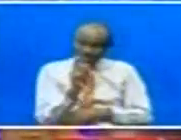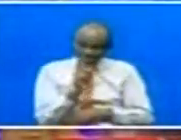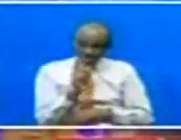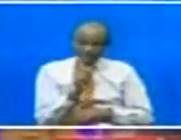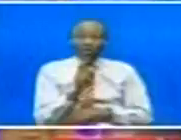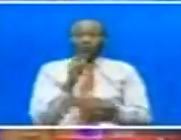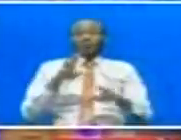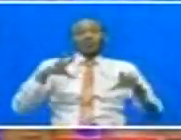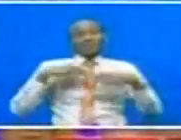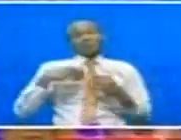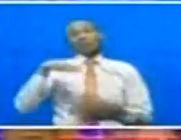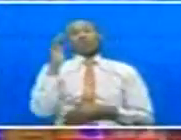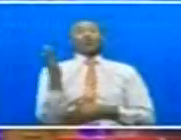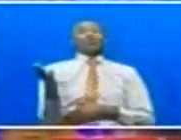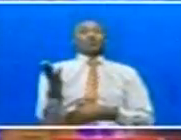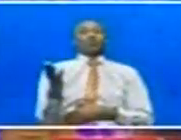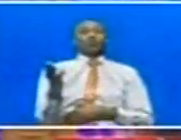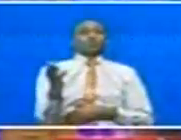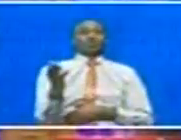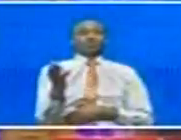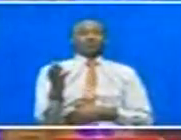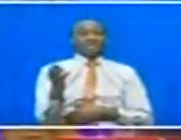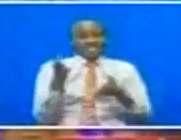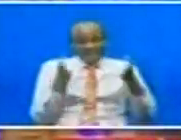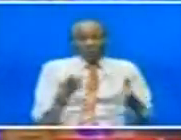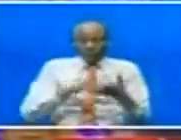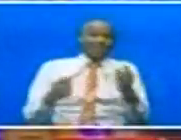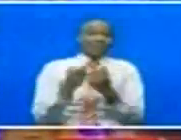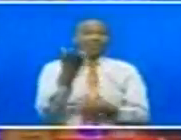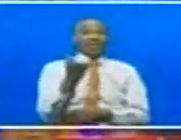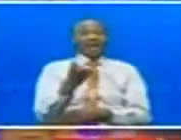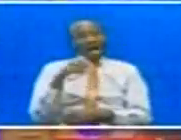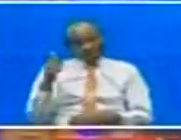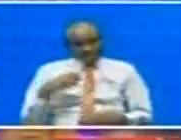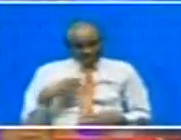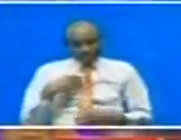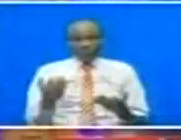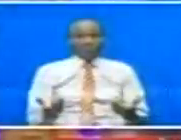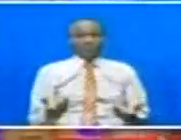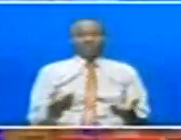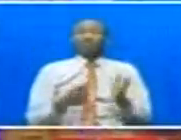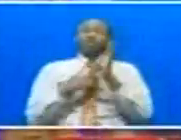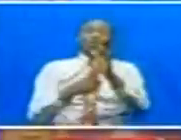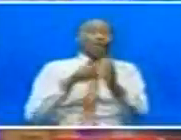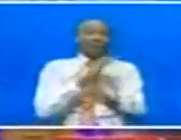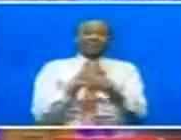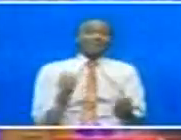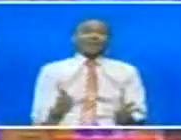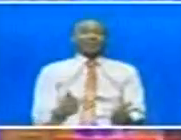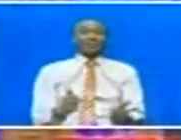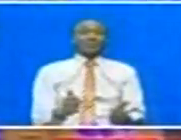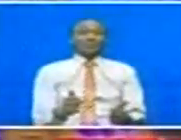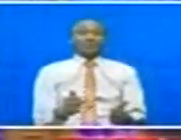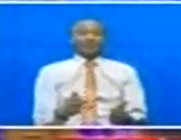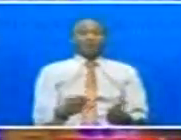to absorb the funds that are going to be given. Yeah. Currently, what is being given, they have not demonstrated that capacity.